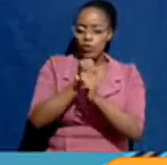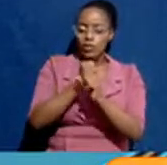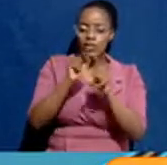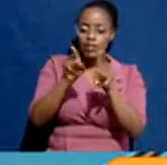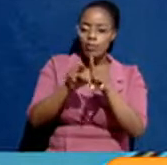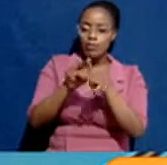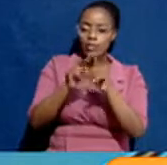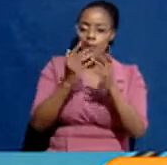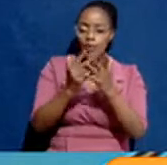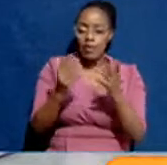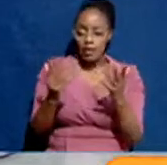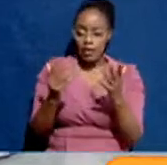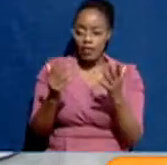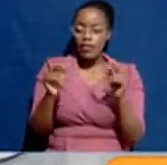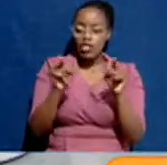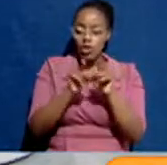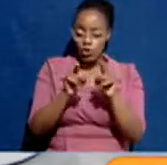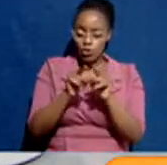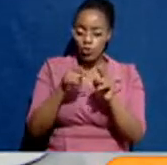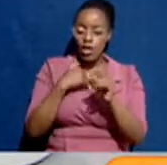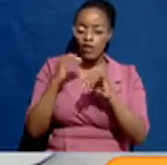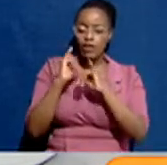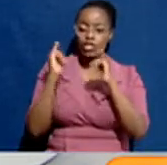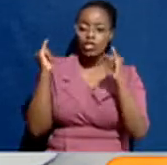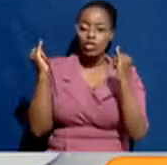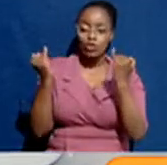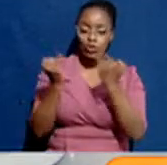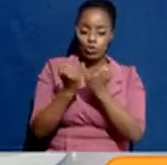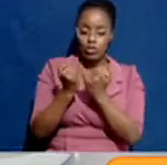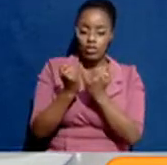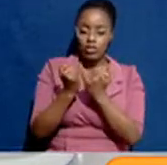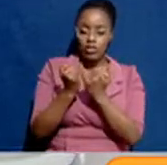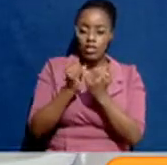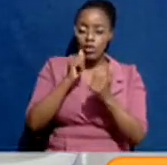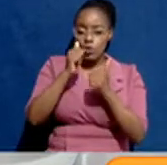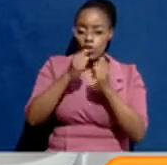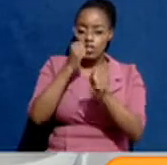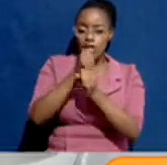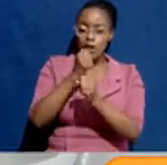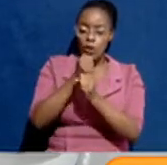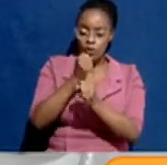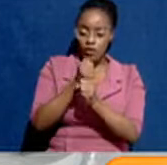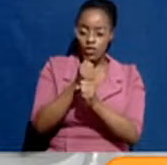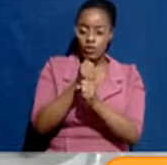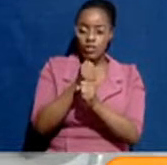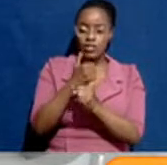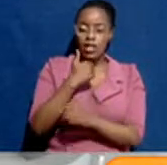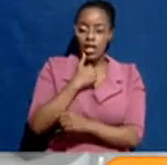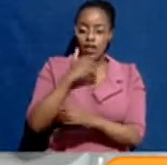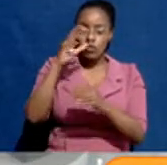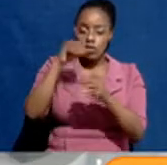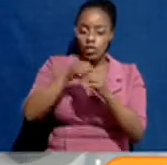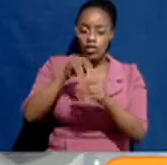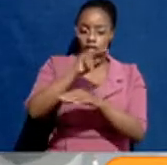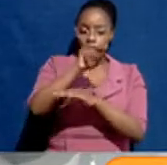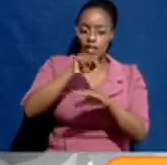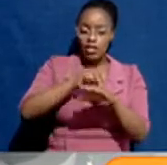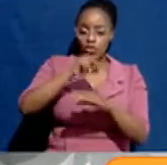thing. Yeah. There are also institutions that are doing functions within the national